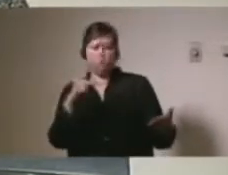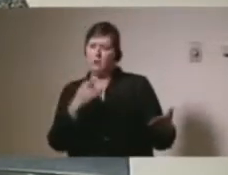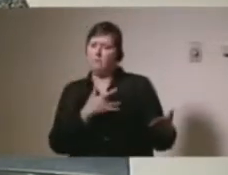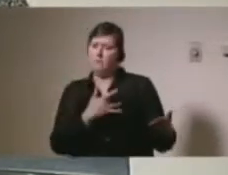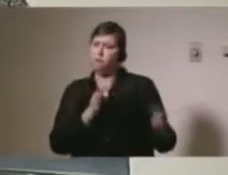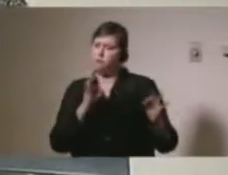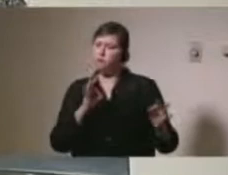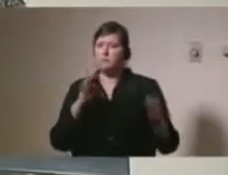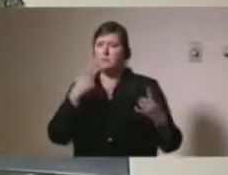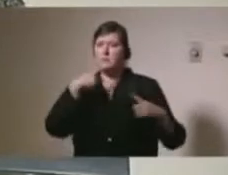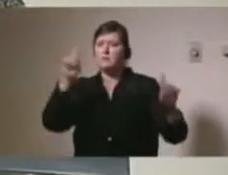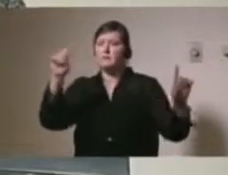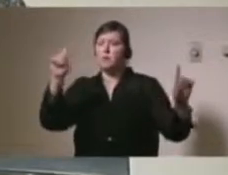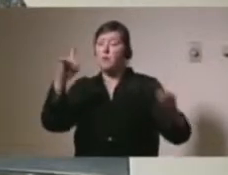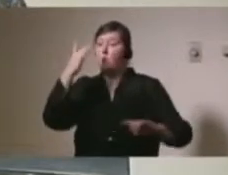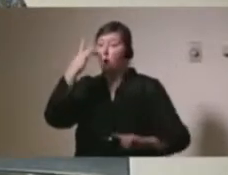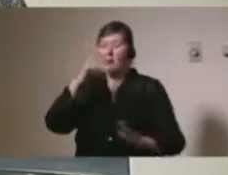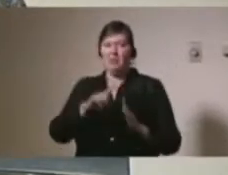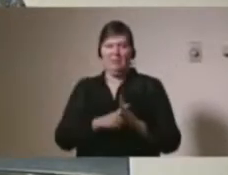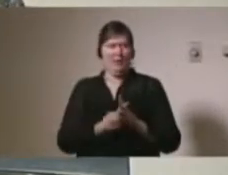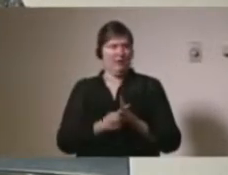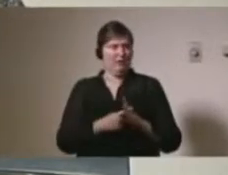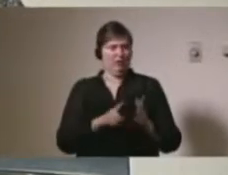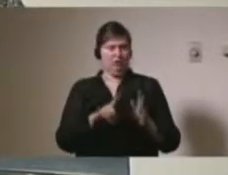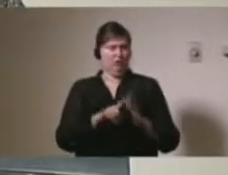with nothing, but